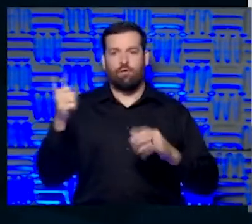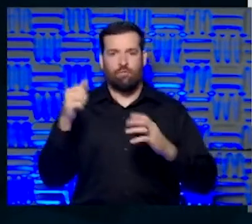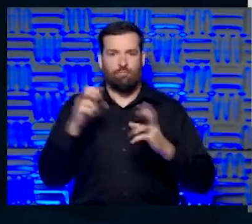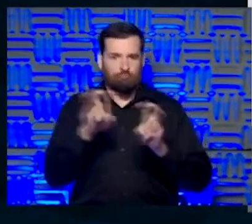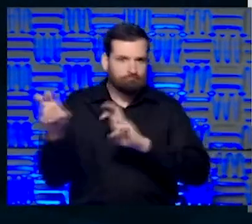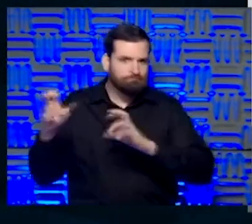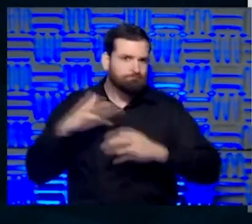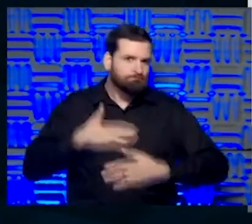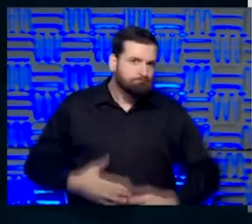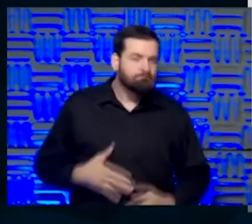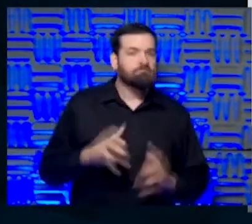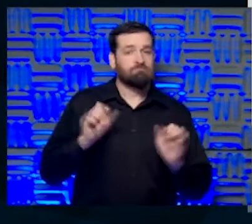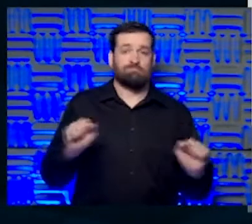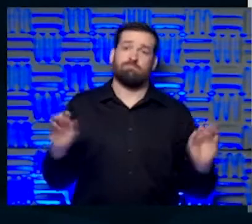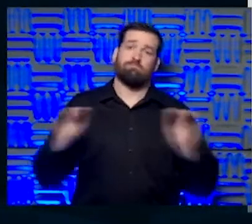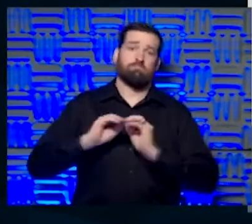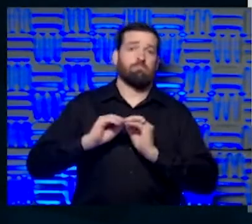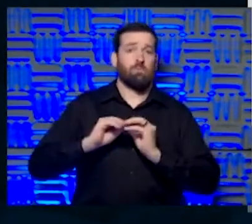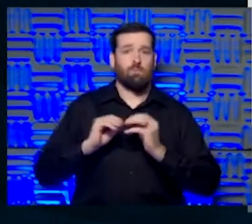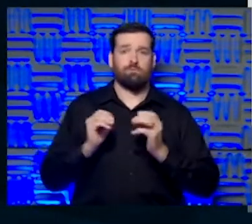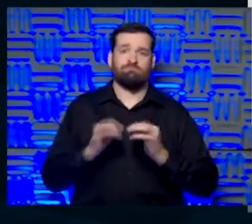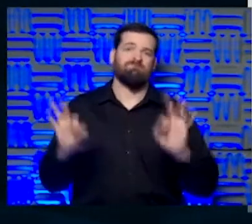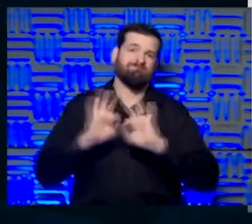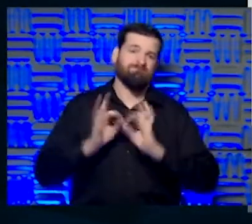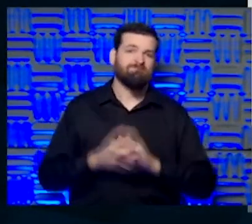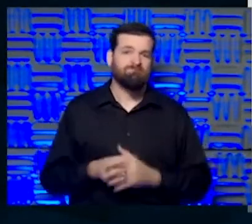actually may play a bigger role.